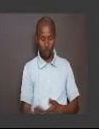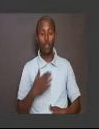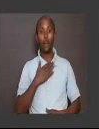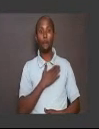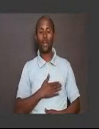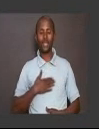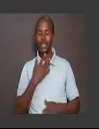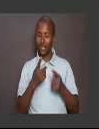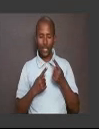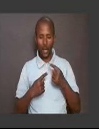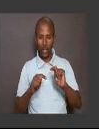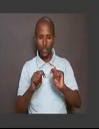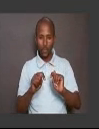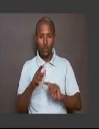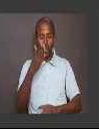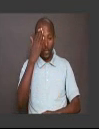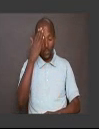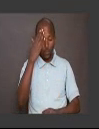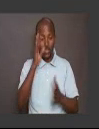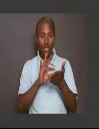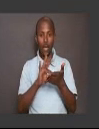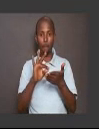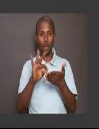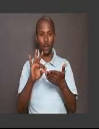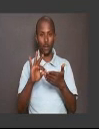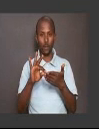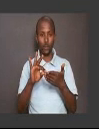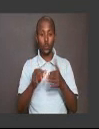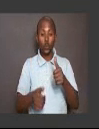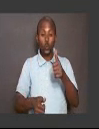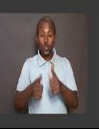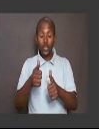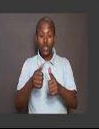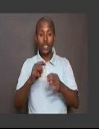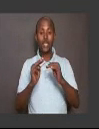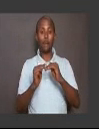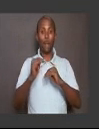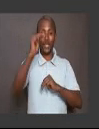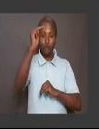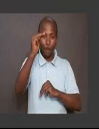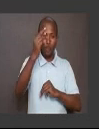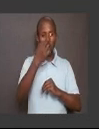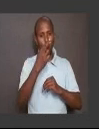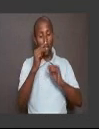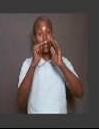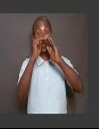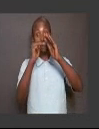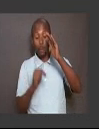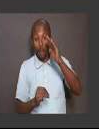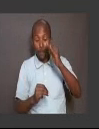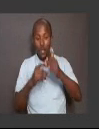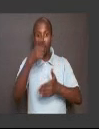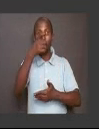Please try to identify the numbers at which the maximum or minimum